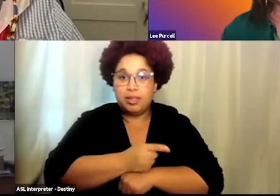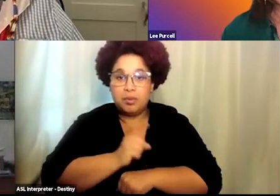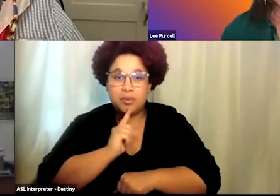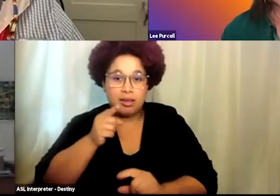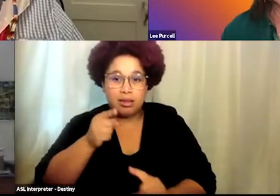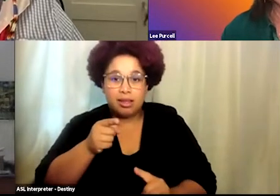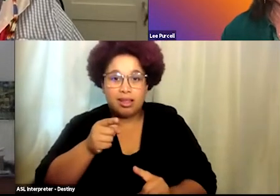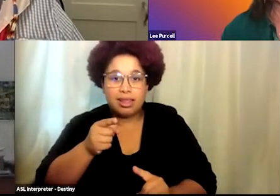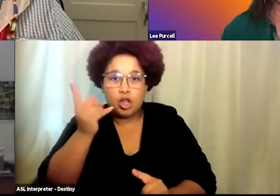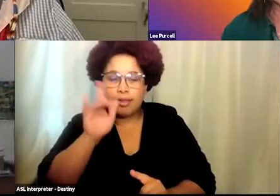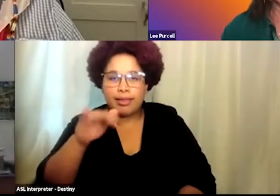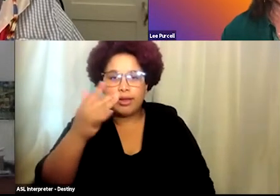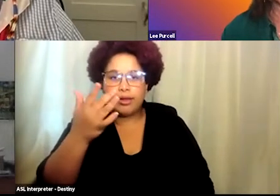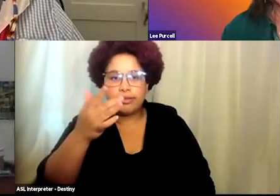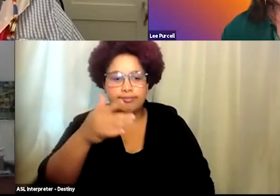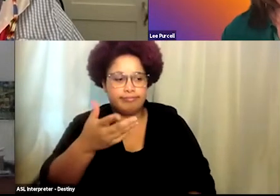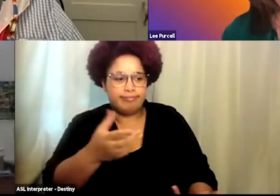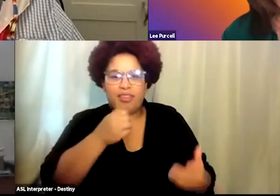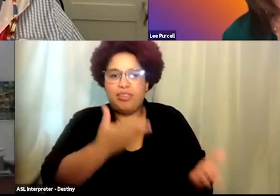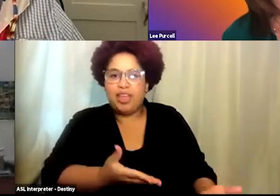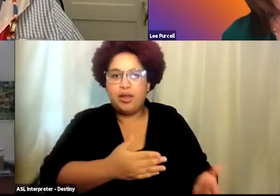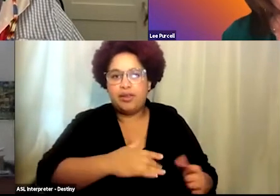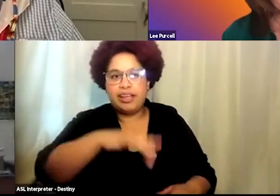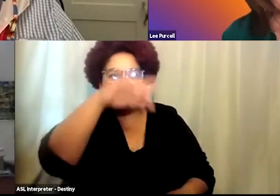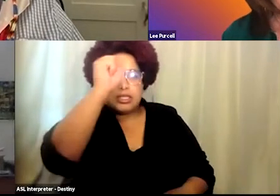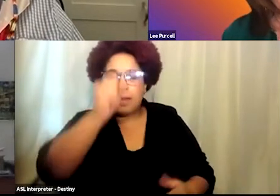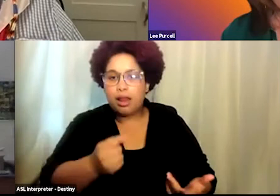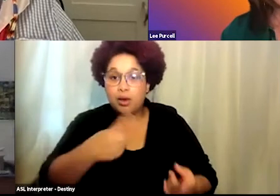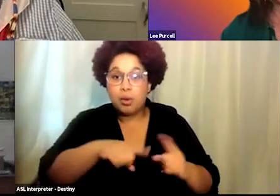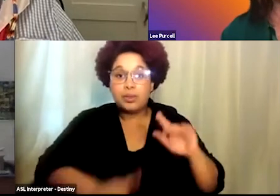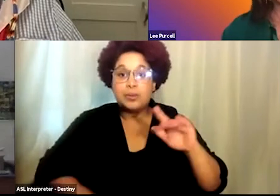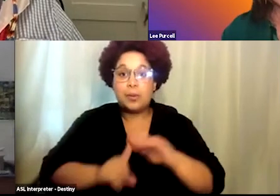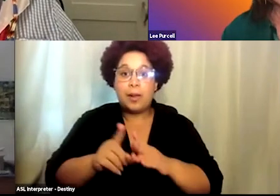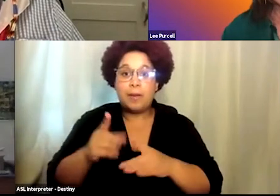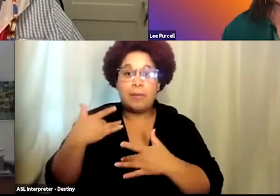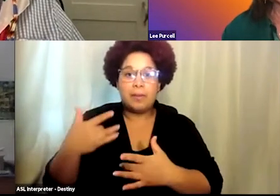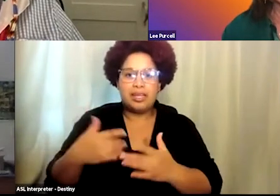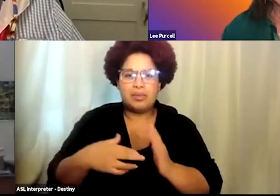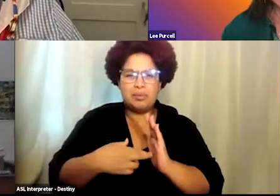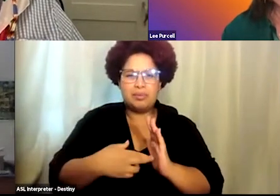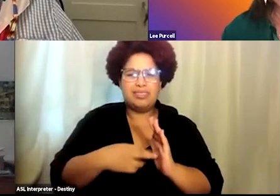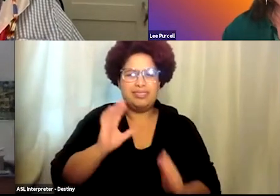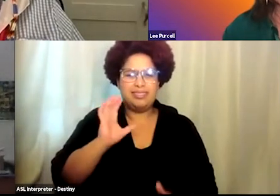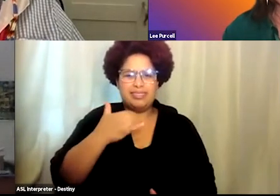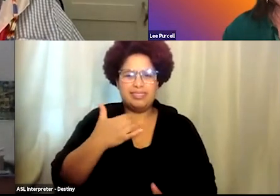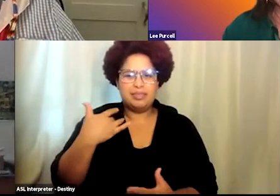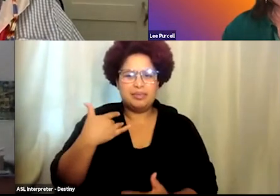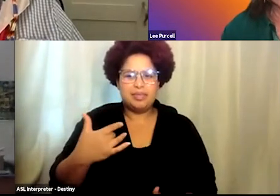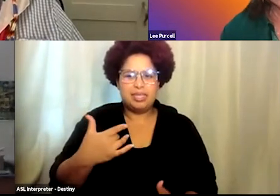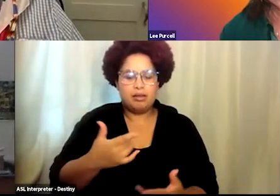almost invisible in film and television. And when we do appear, we are misrepresented and